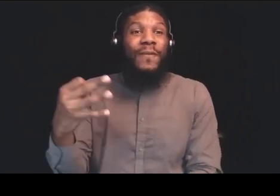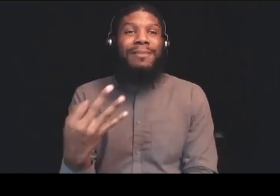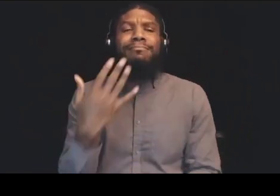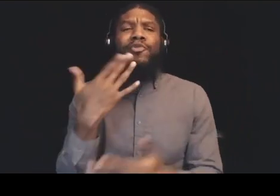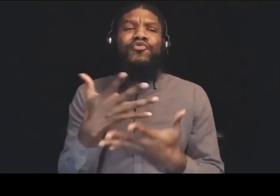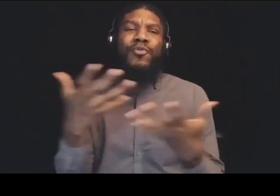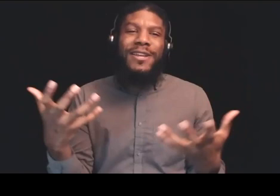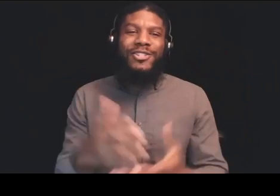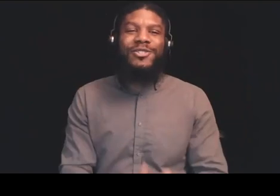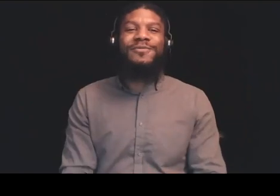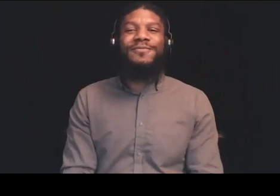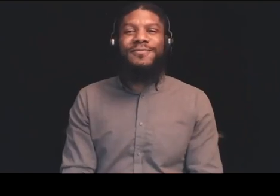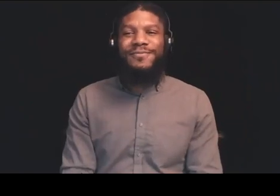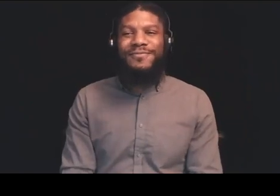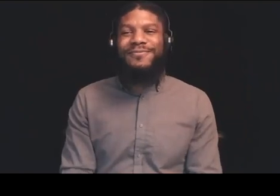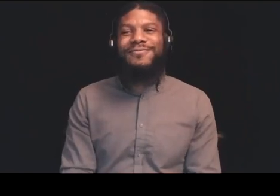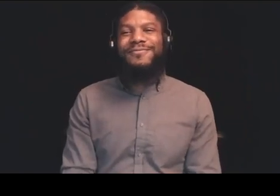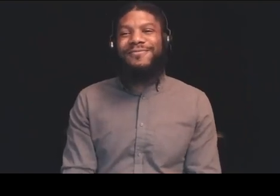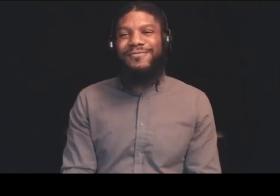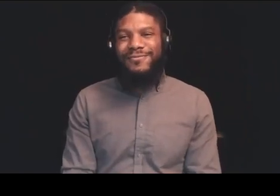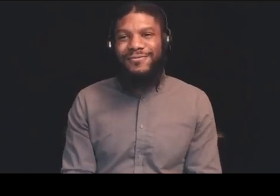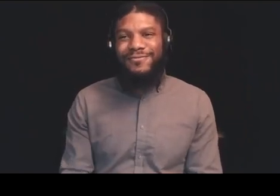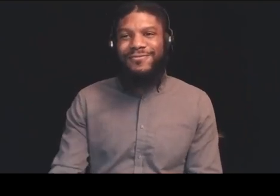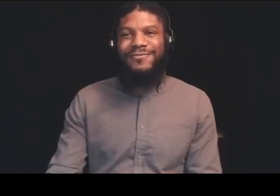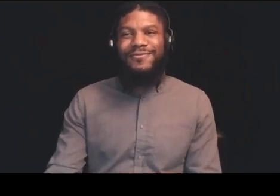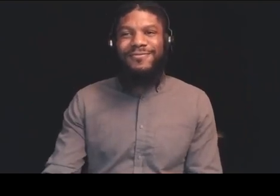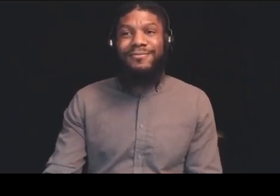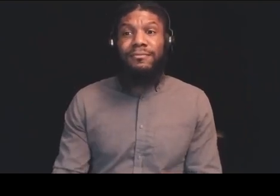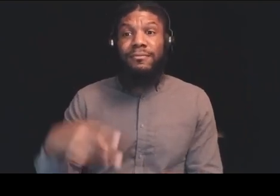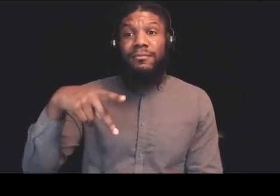all so much. Paula, do you want to go ahead and stop the recording?